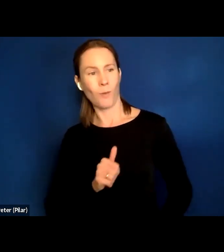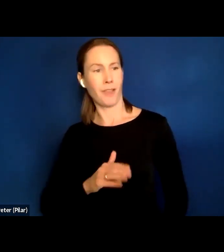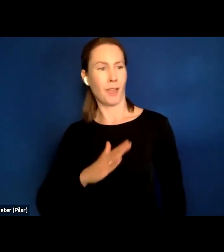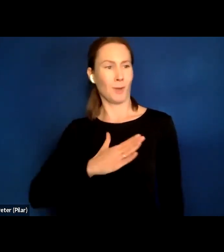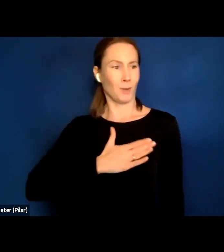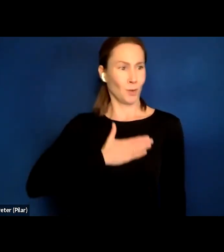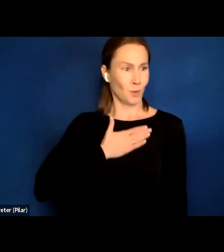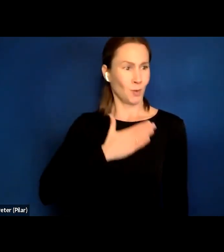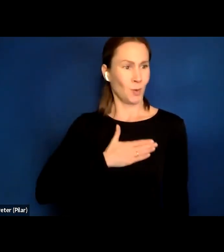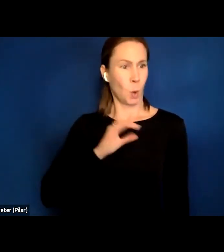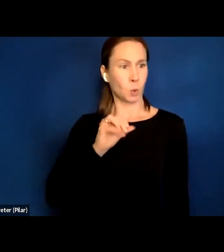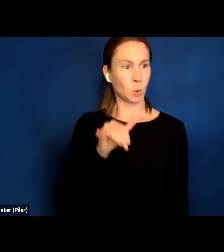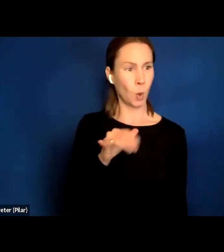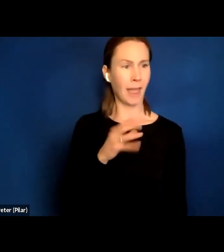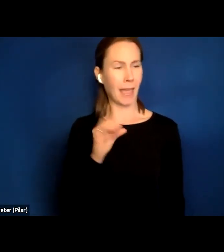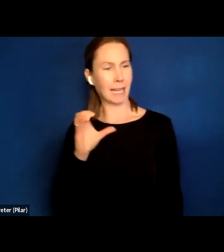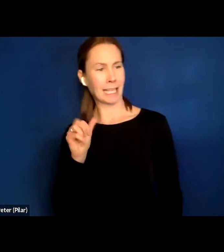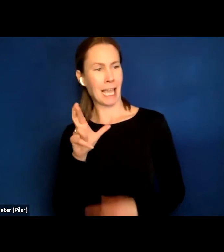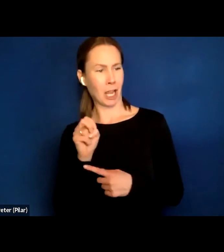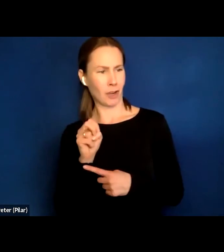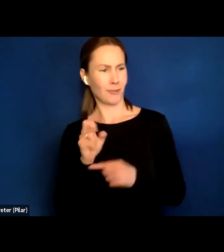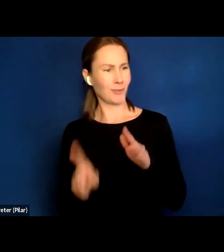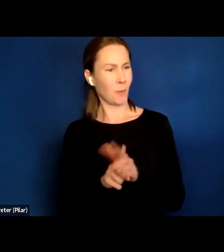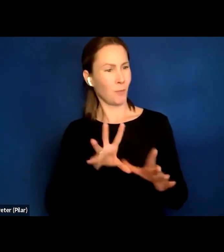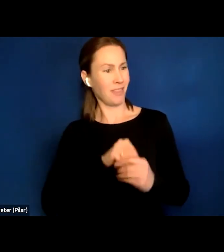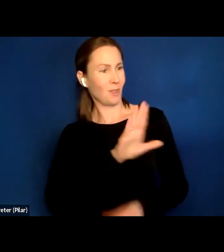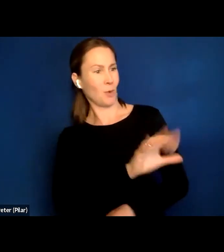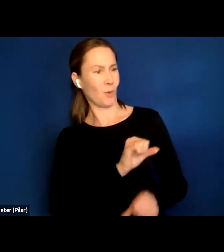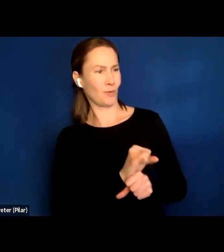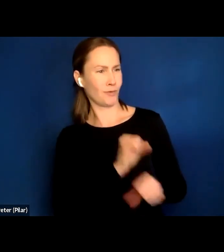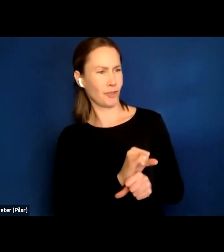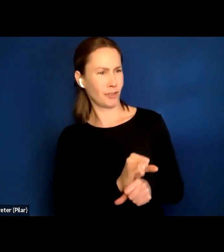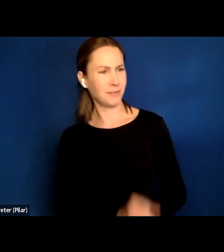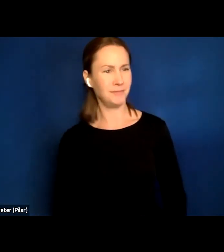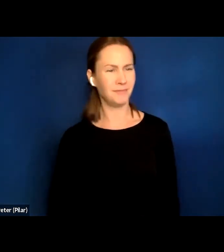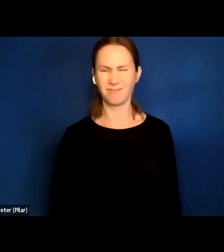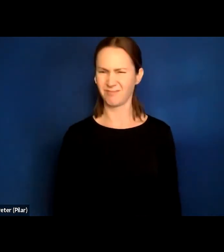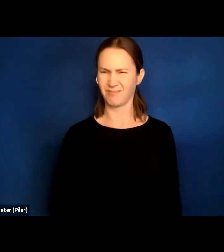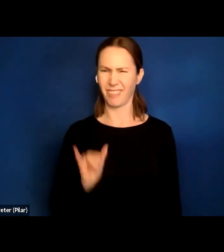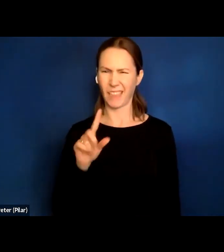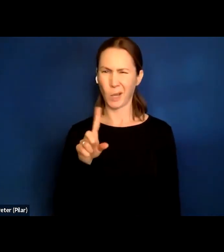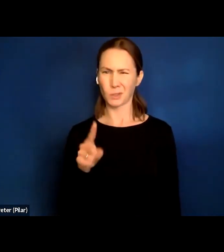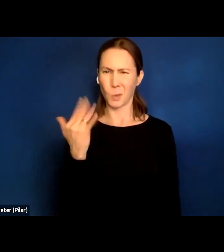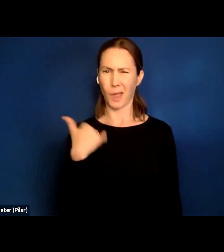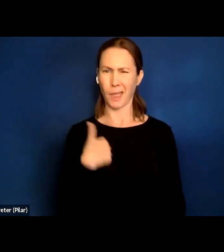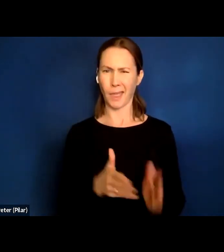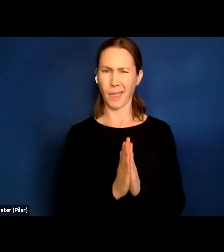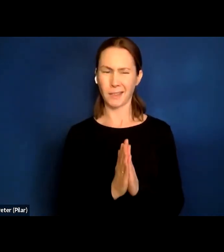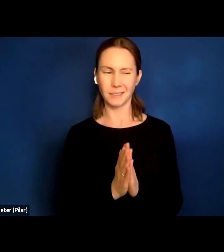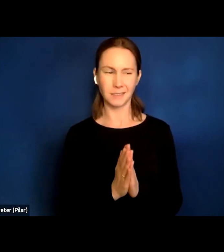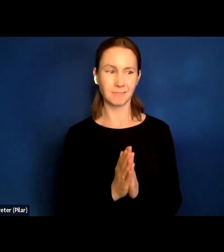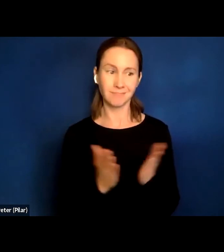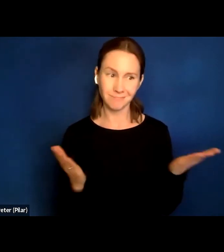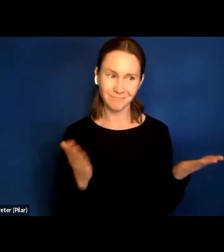care show up in your work or organization? So why did I ask this question? I asked it because